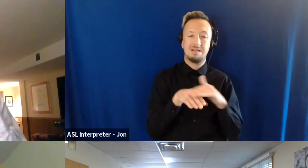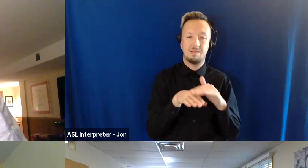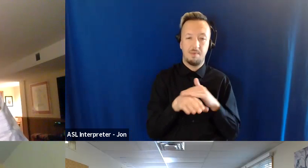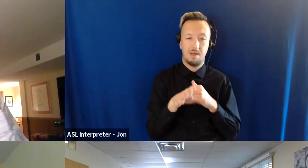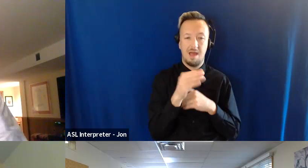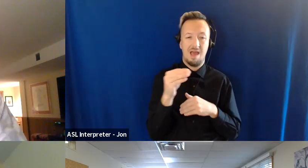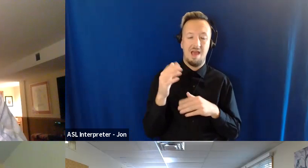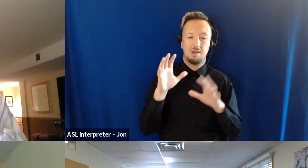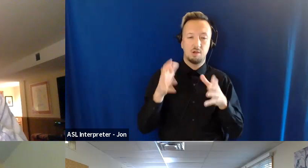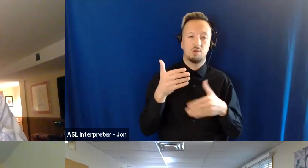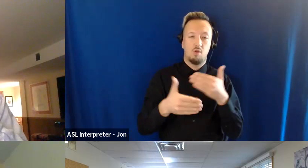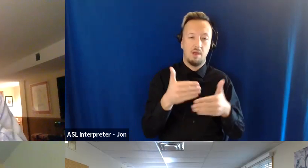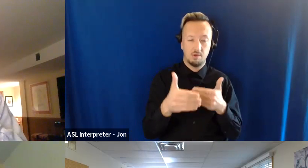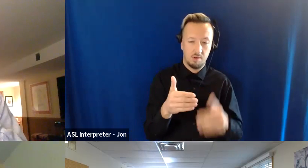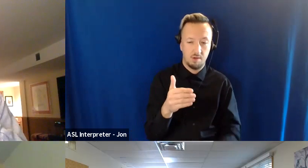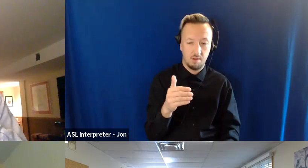my generation.